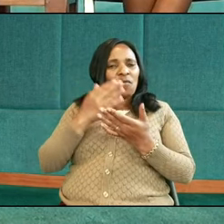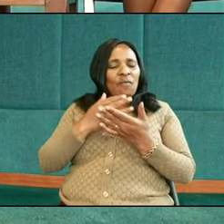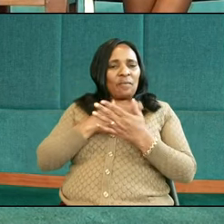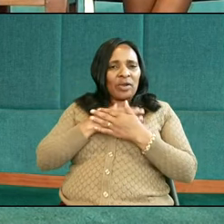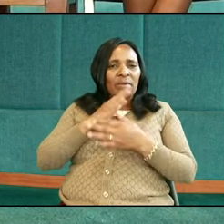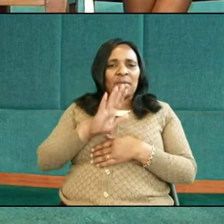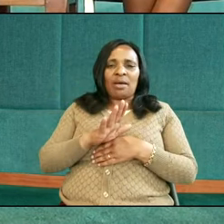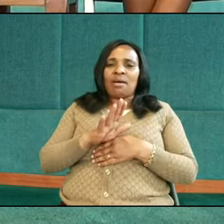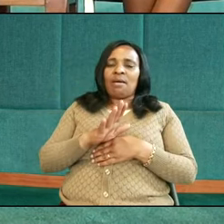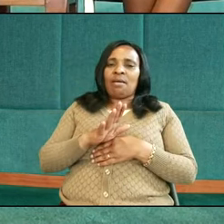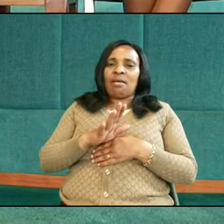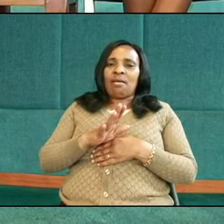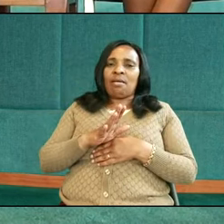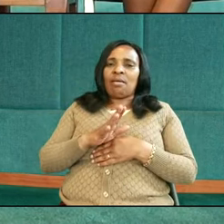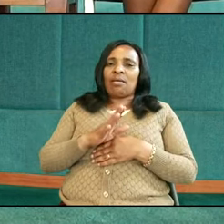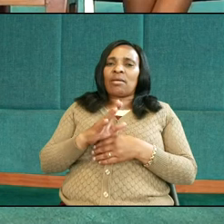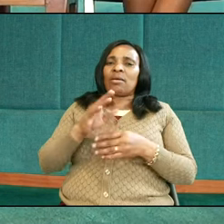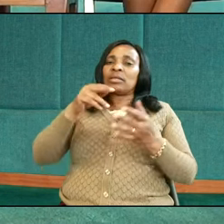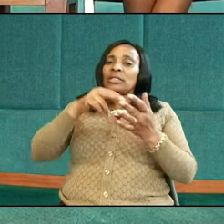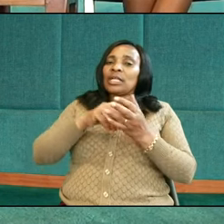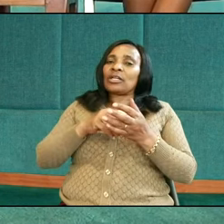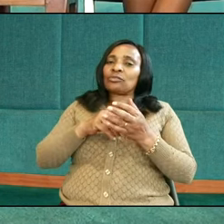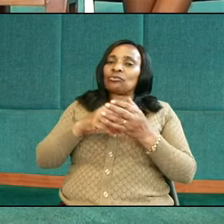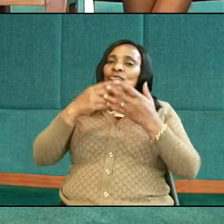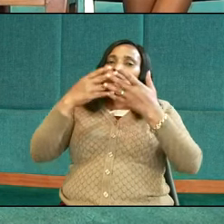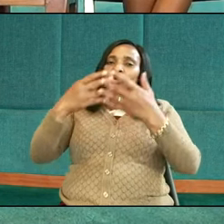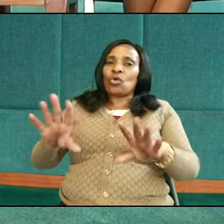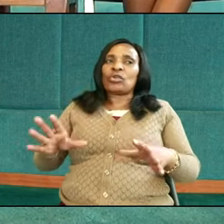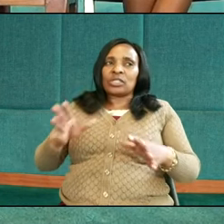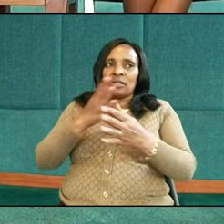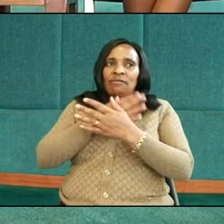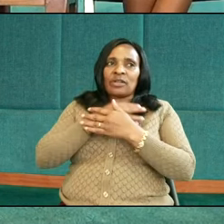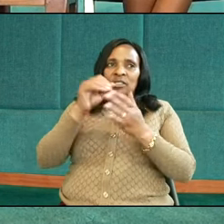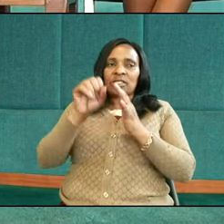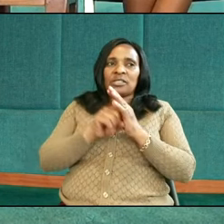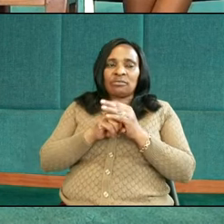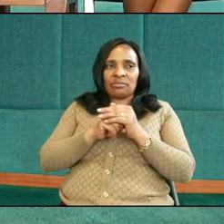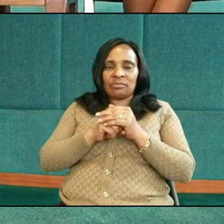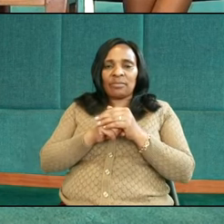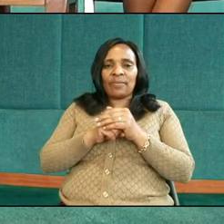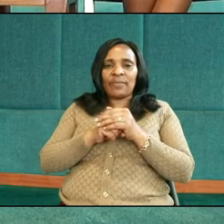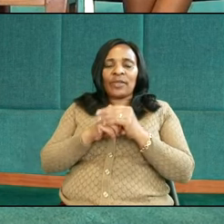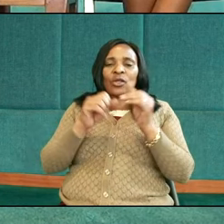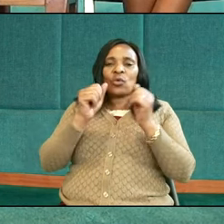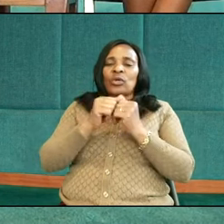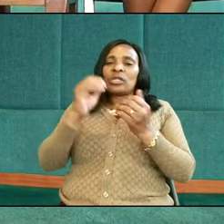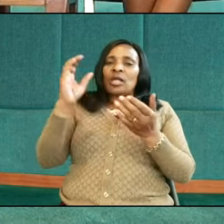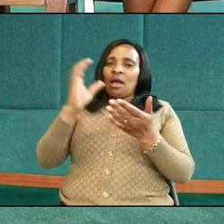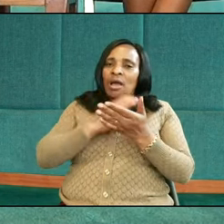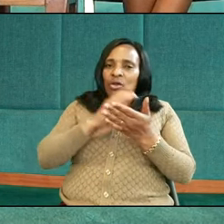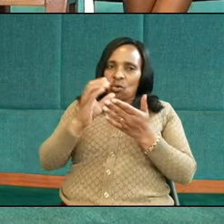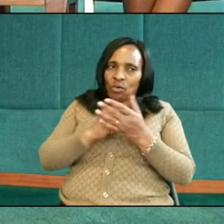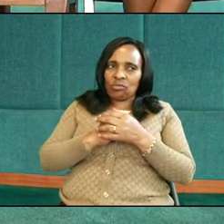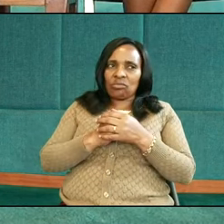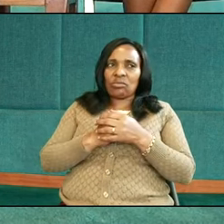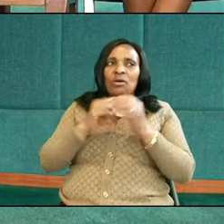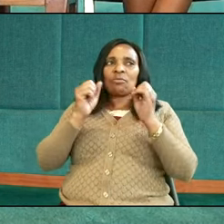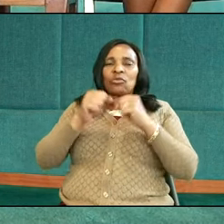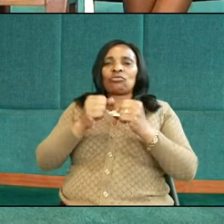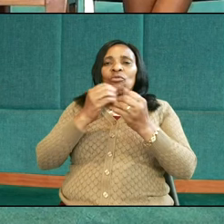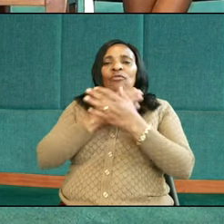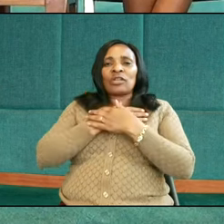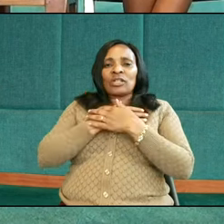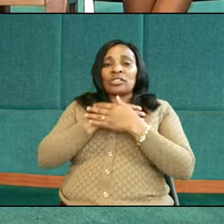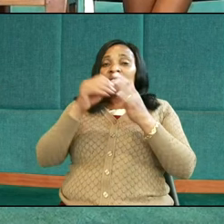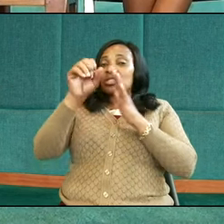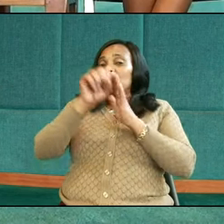And indeed, you stand to lose a friendship. You know, you do. You stand to, even with the alcohol, you know, you stand to lose a friendship. Maybe